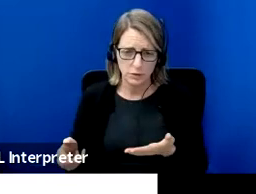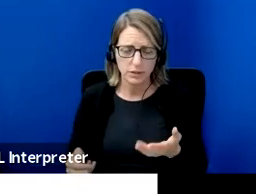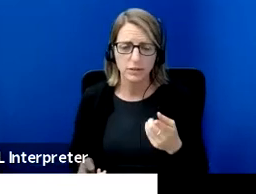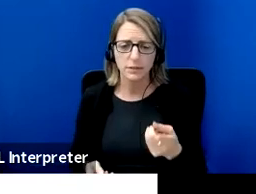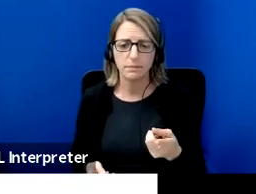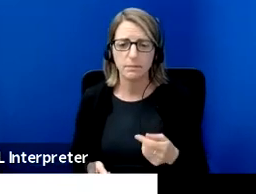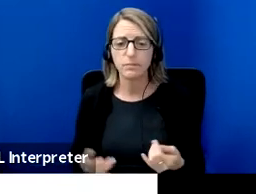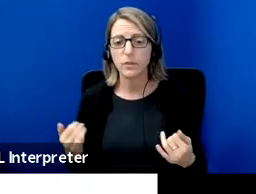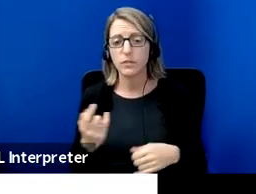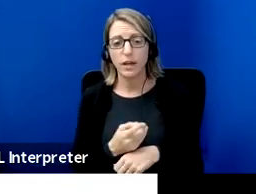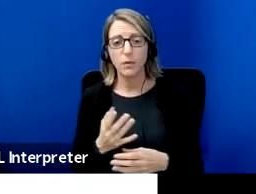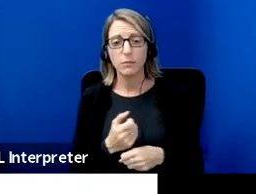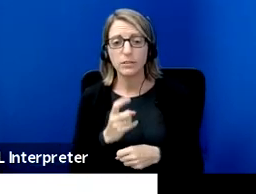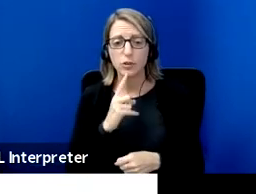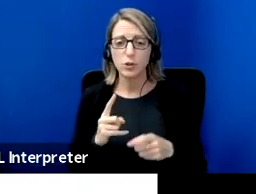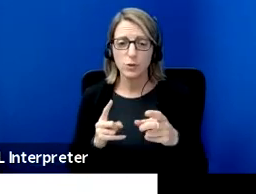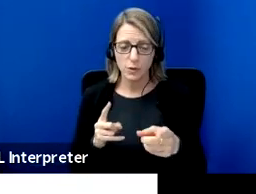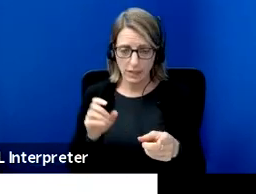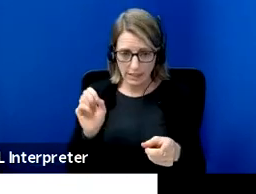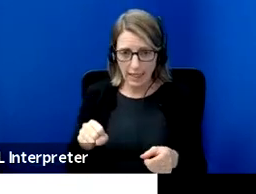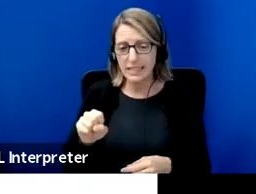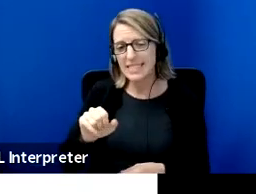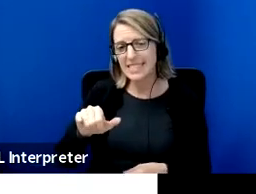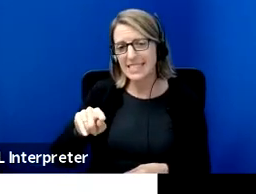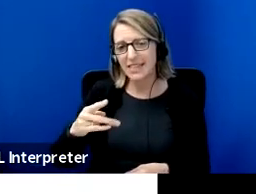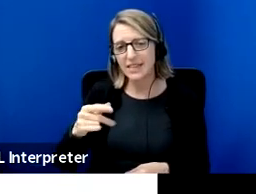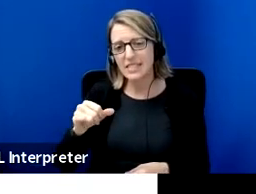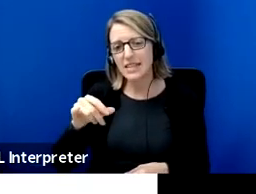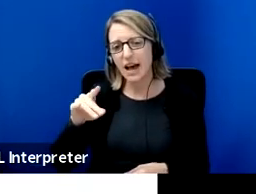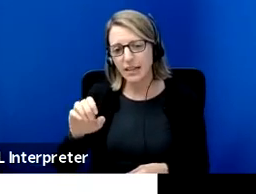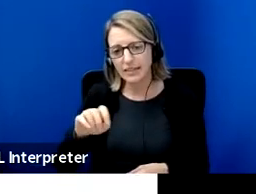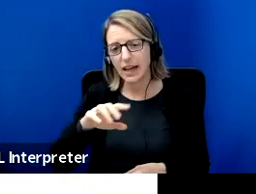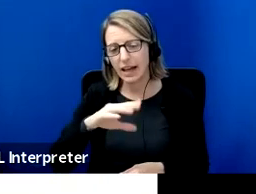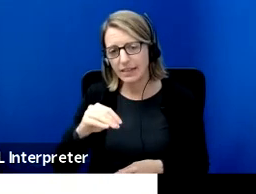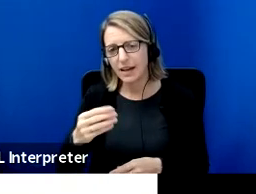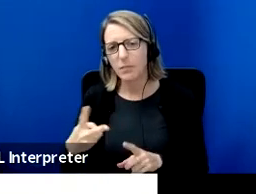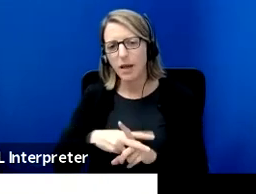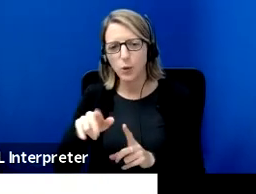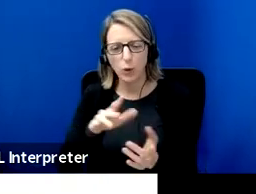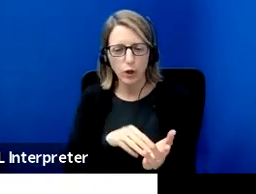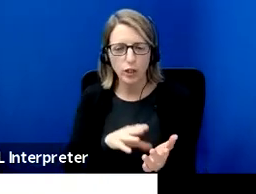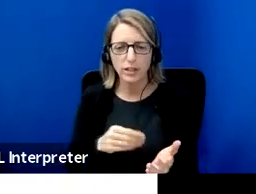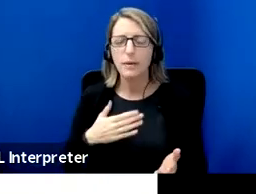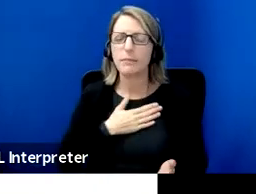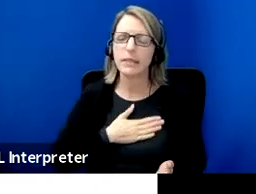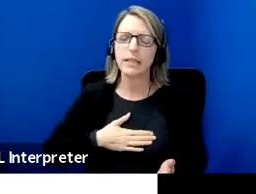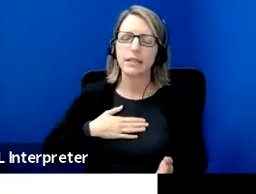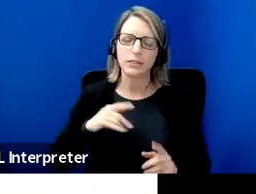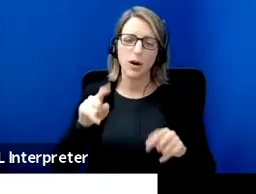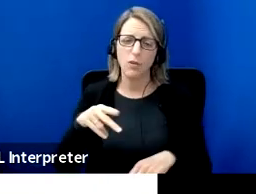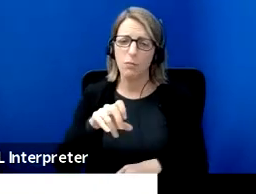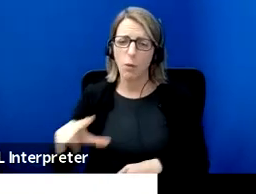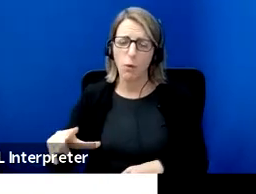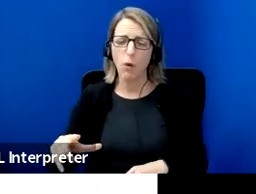sure you are able to synthesize and apply your learning, which means, can you please go to the poll that was now just shared in the